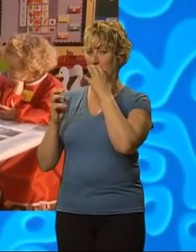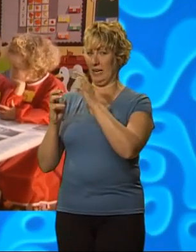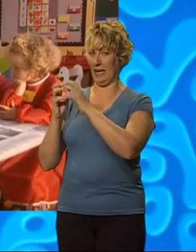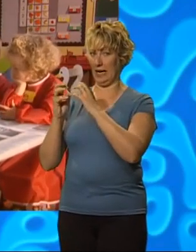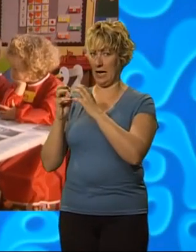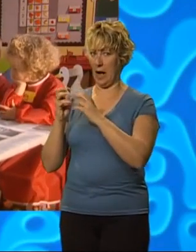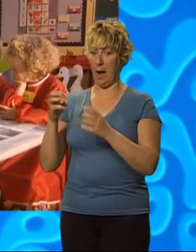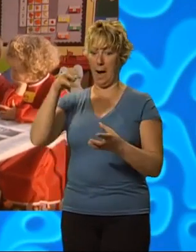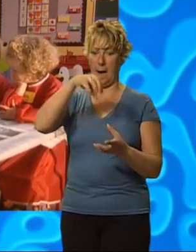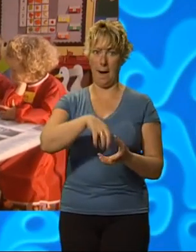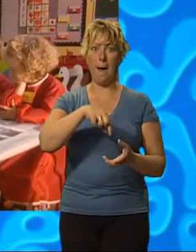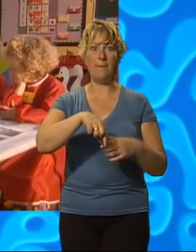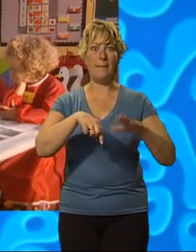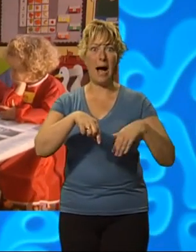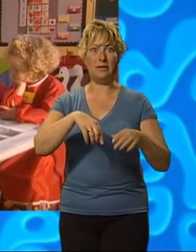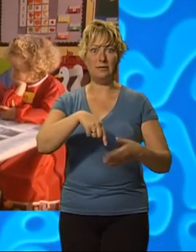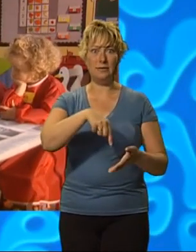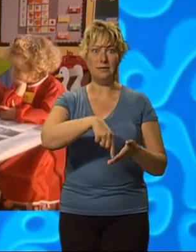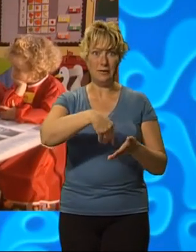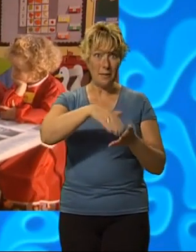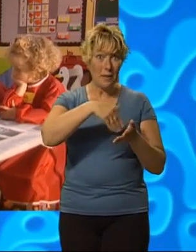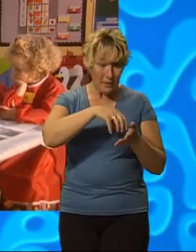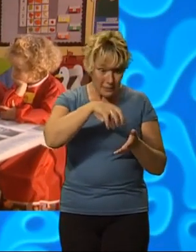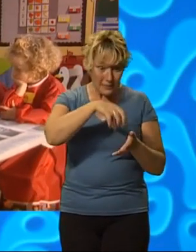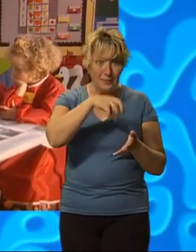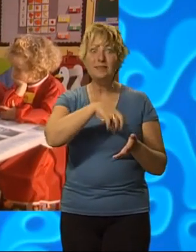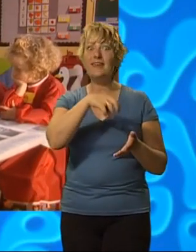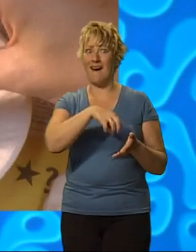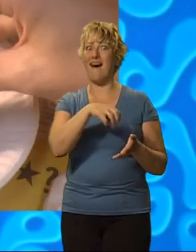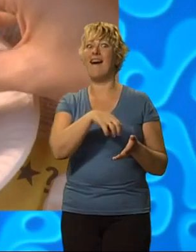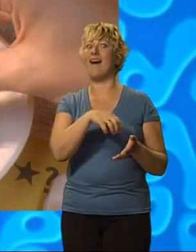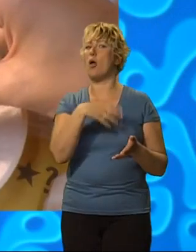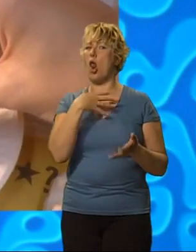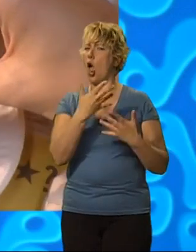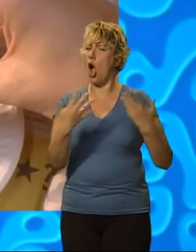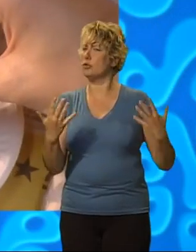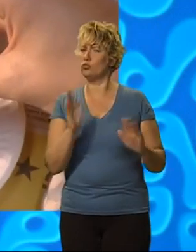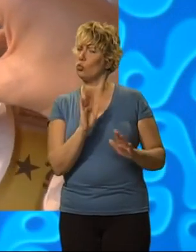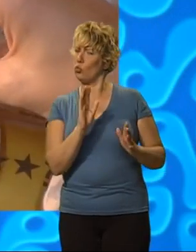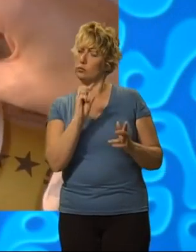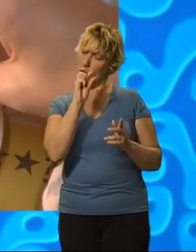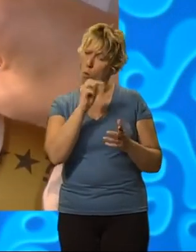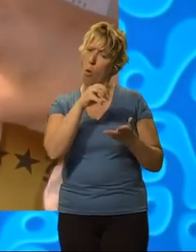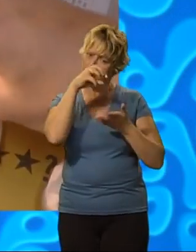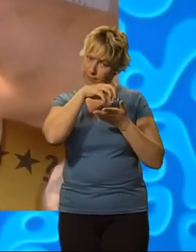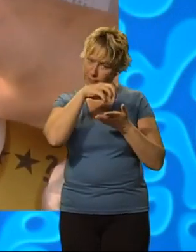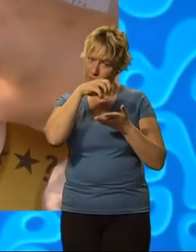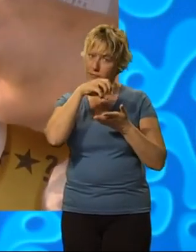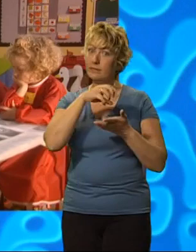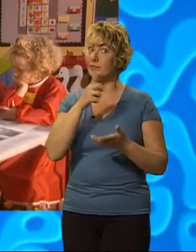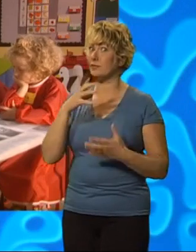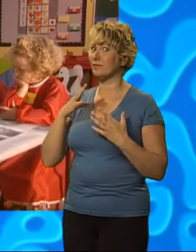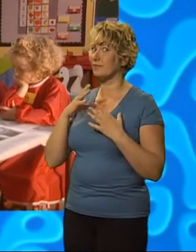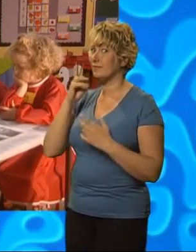I'm going to dip it into some of this paint. That's right. Dip it into there. You don't need very much paint for this. And then, are you